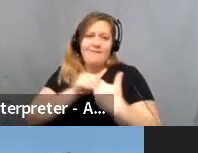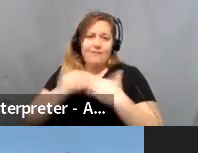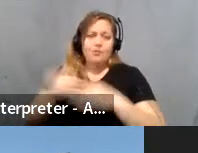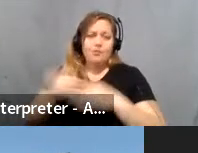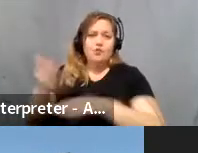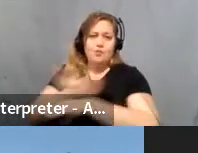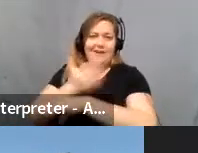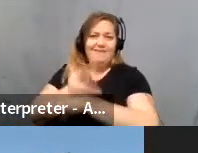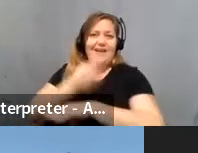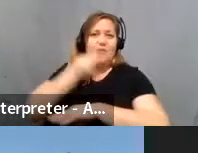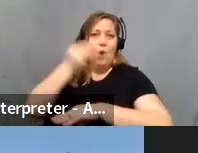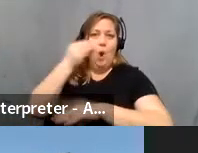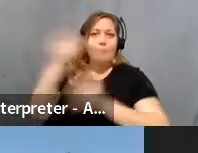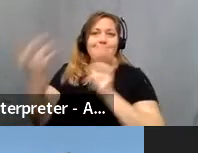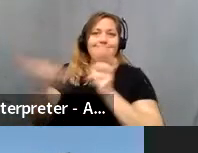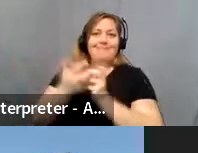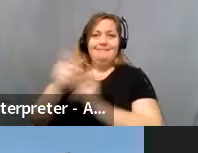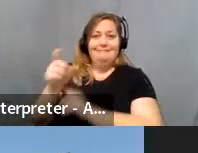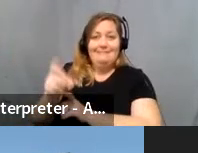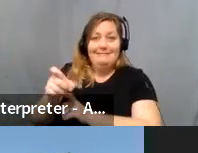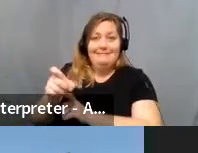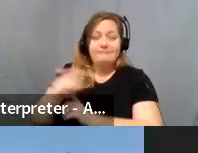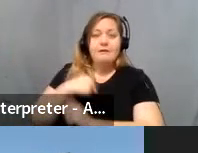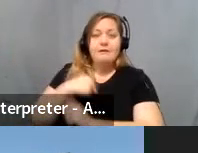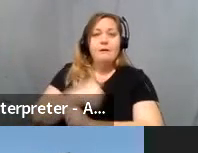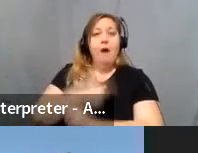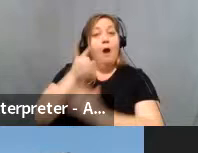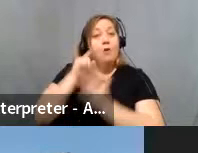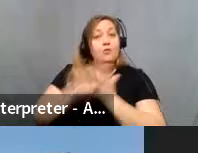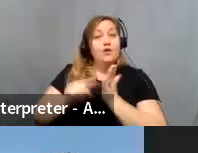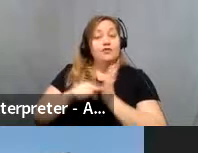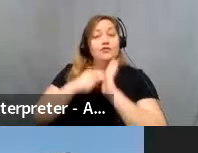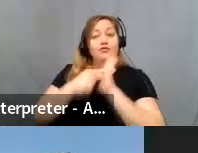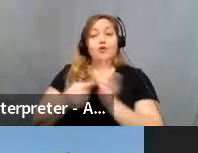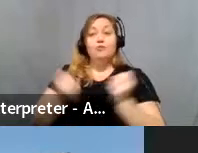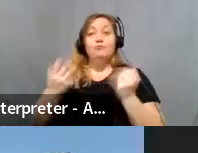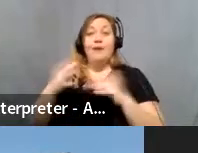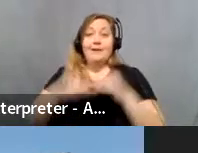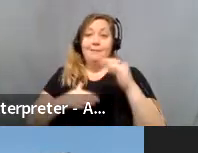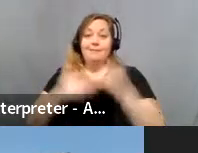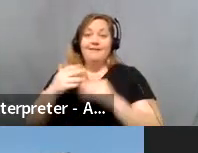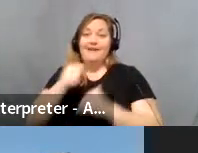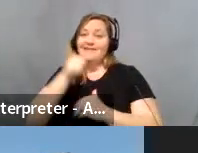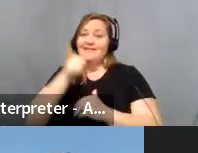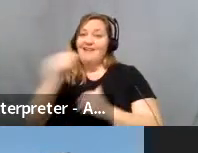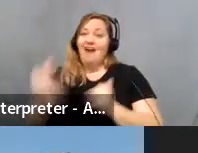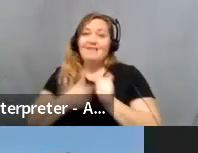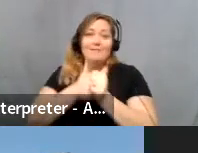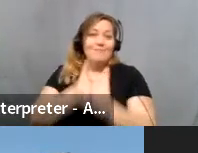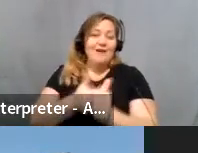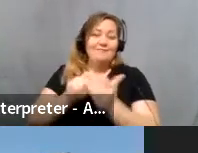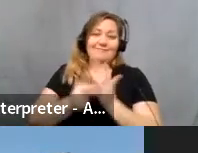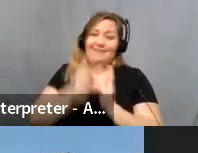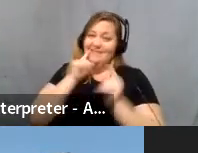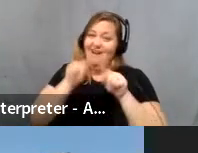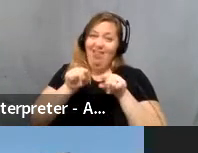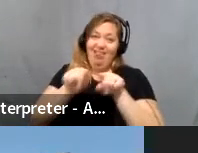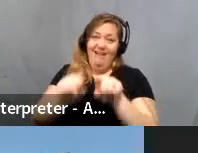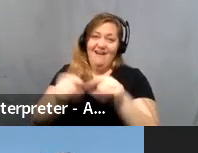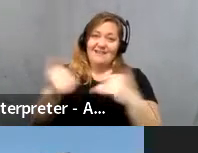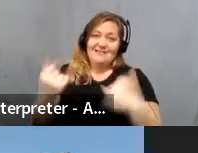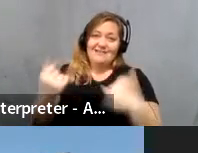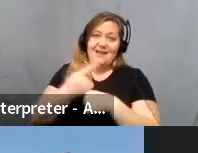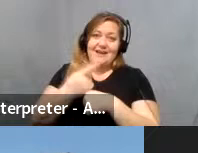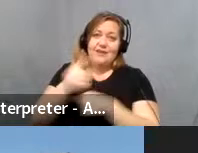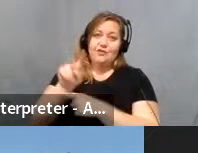homes to meet their needs. Our research shows us that many existing buildings are out of compliance, which means they're not in line with today's zoning rules.